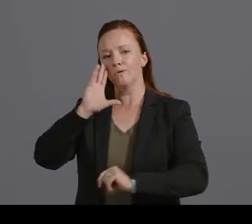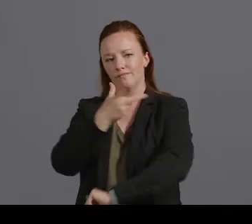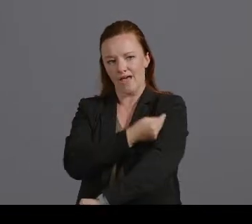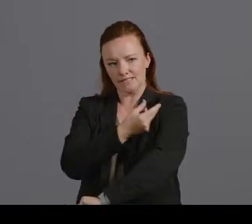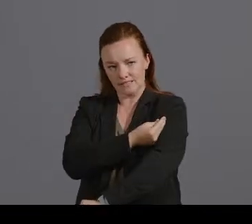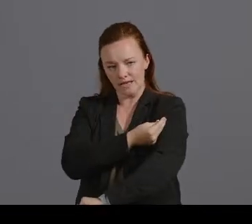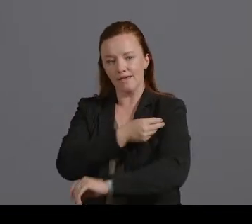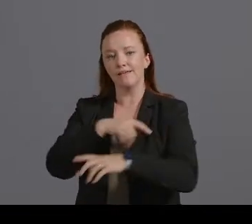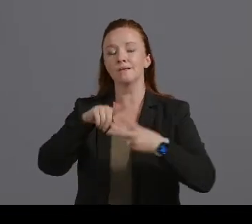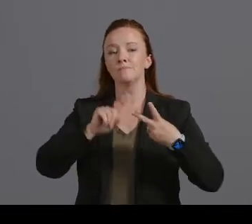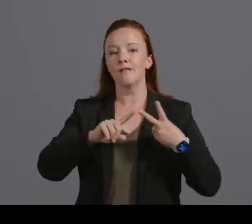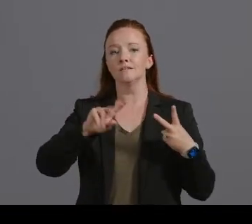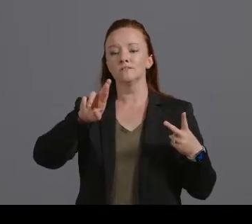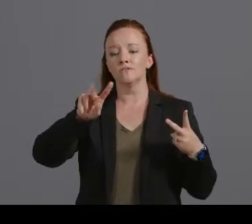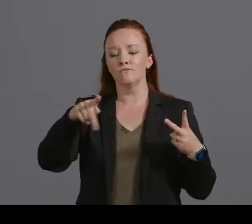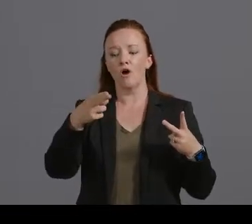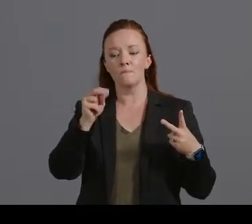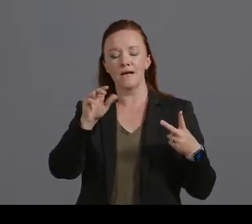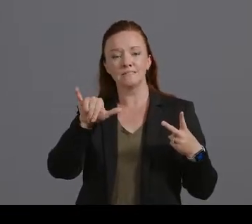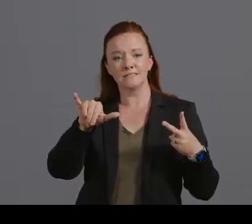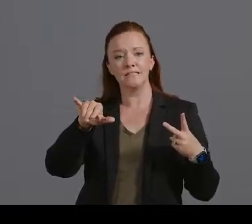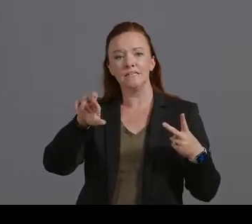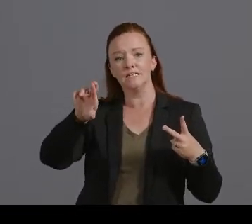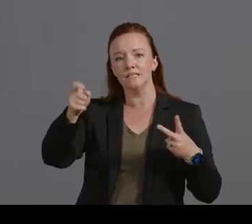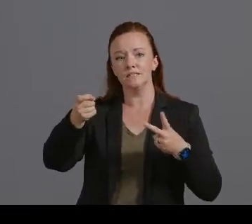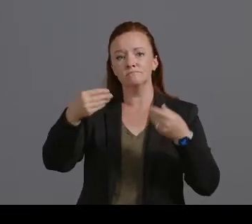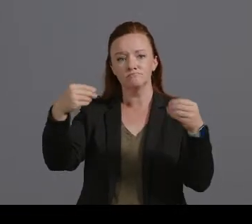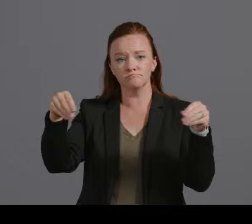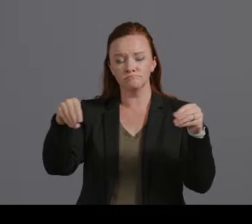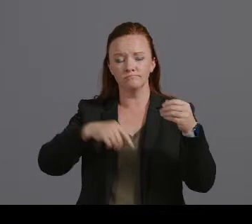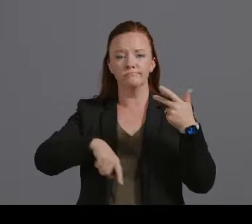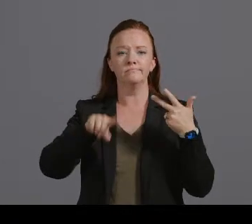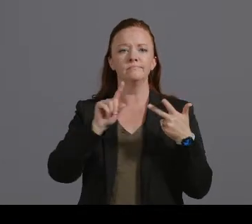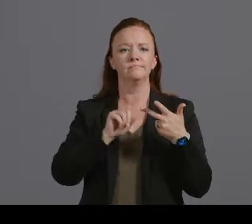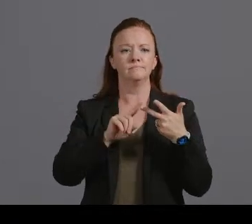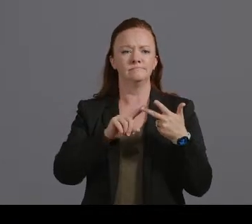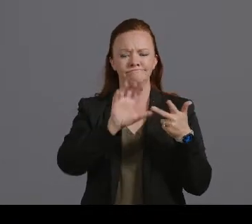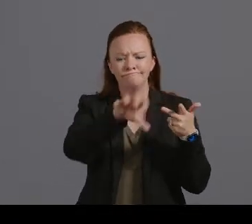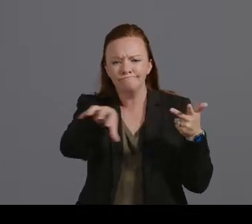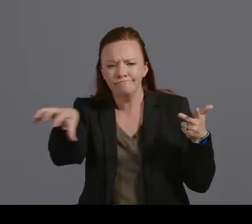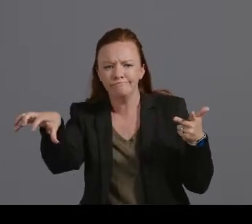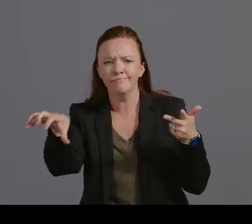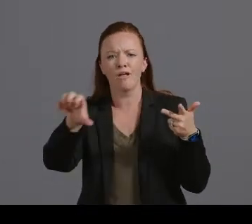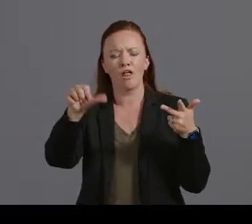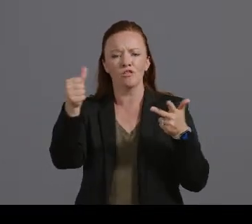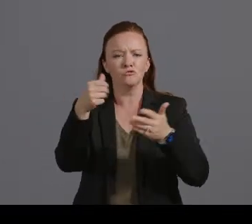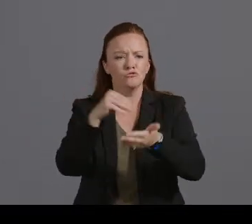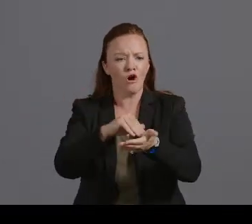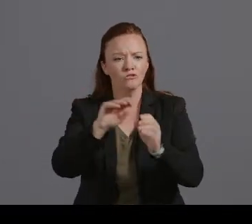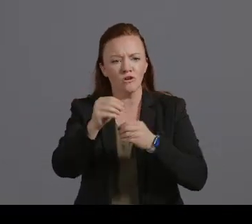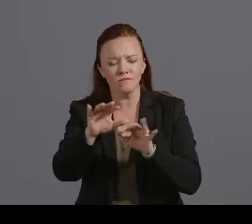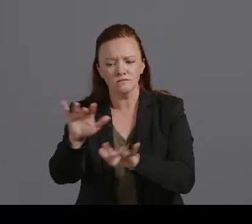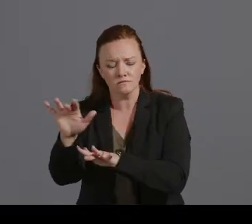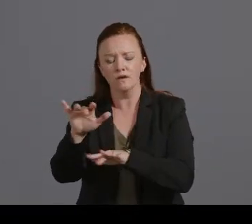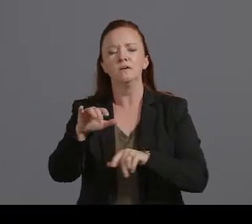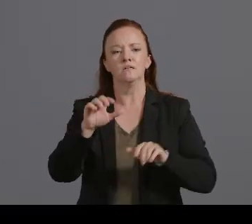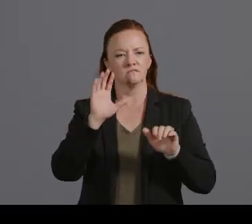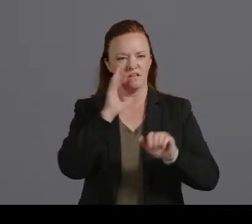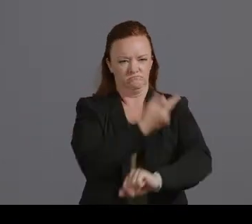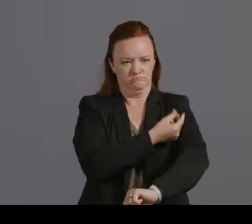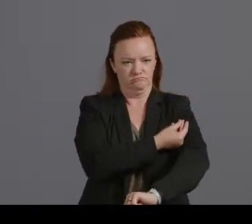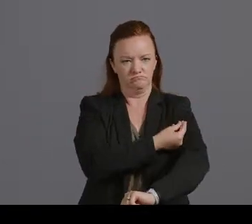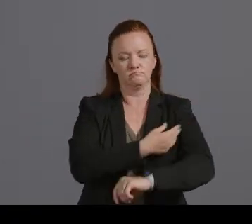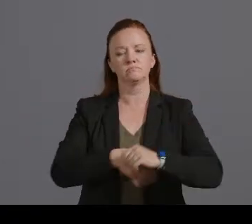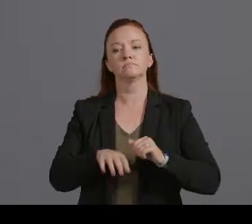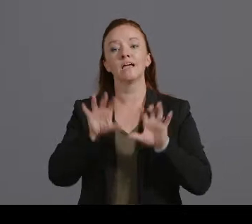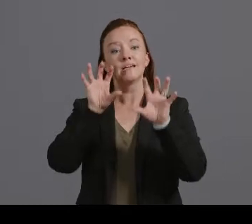or the Retail Partnership Program. And counties are able to move earlier if they reach 50 to 60% of their age category that's